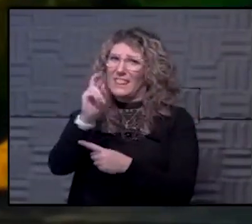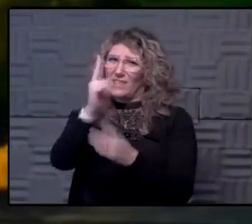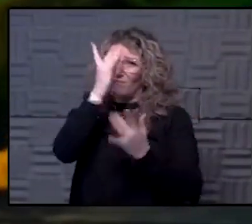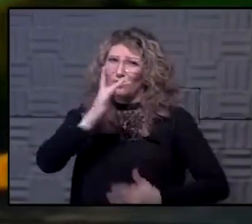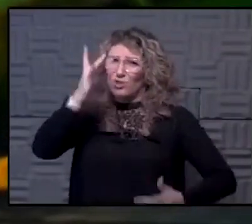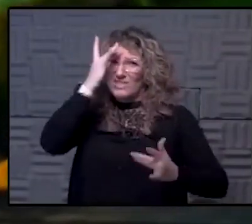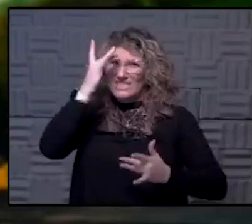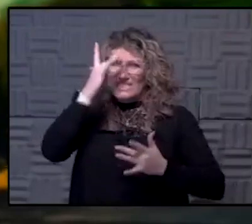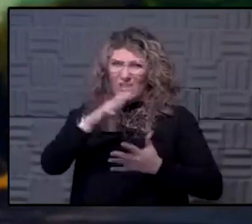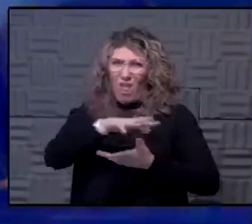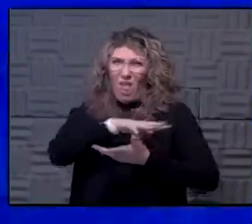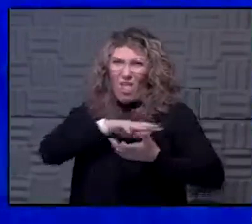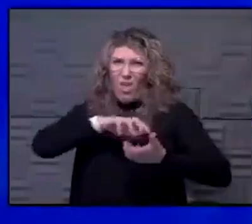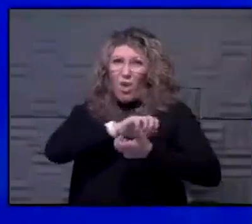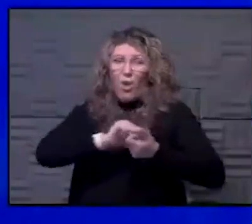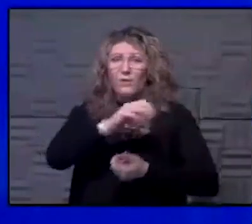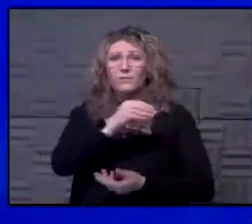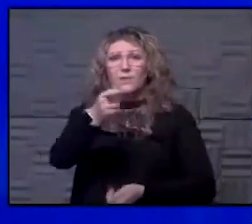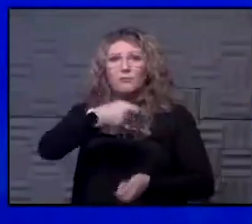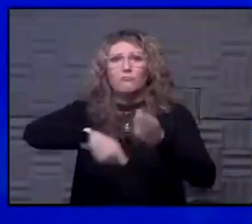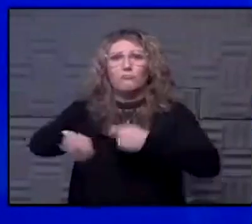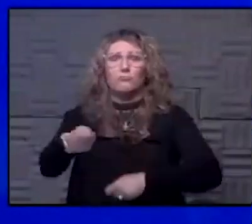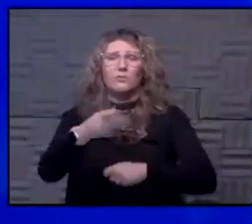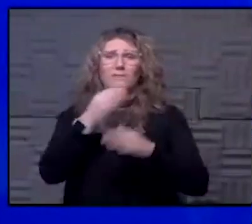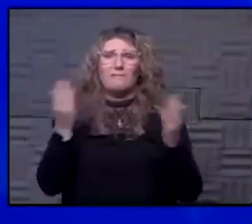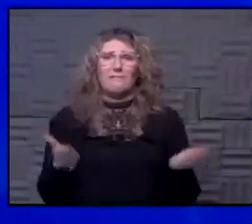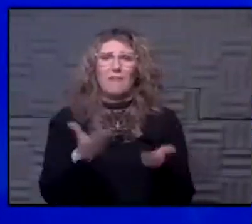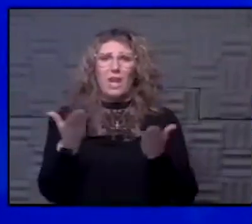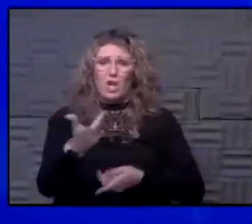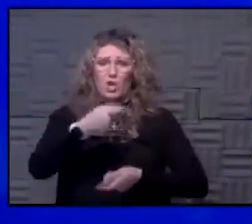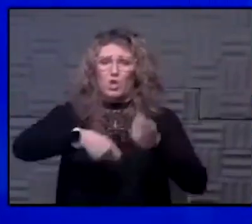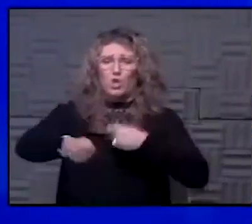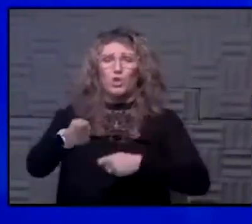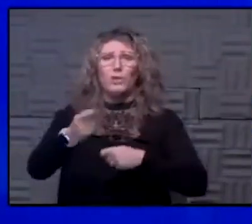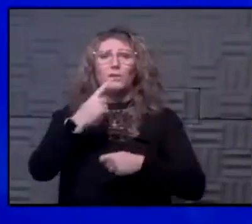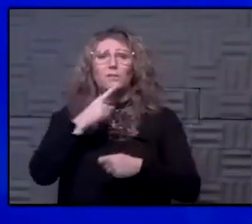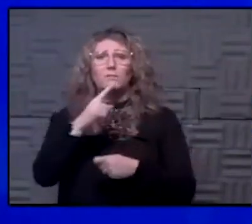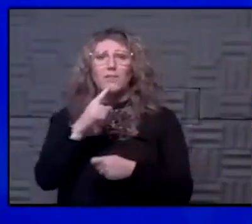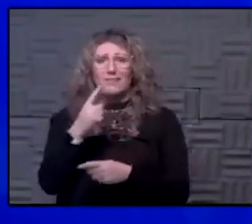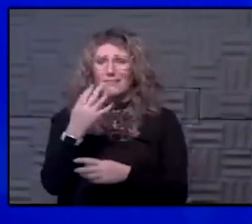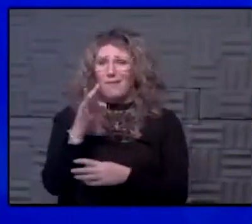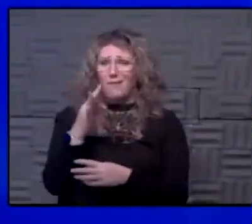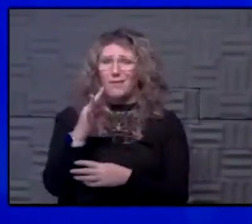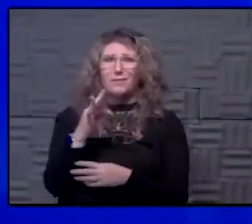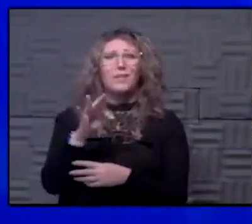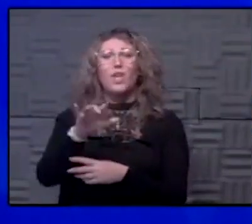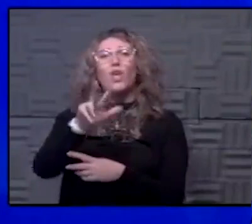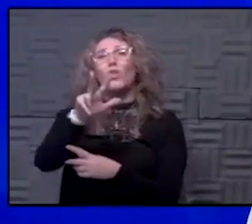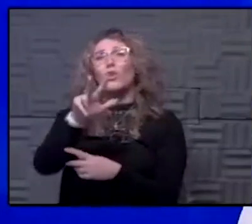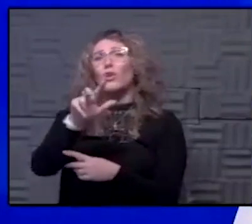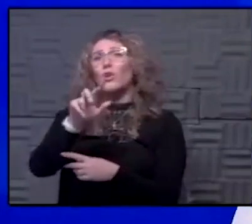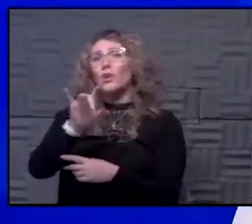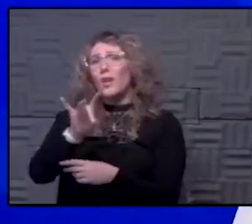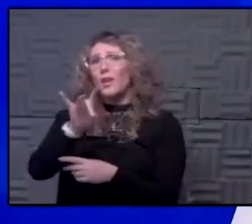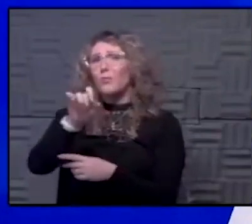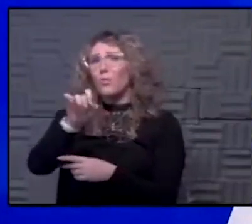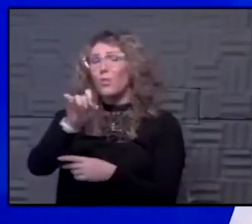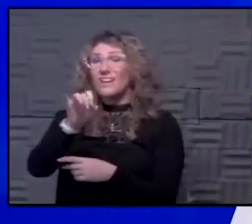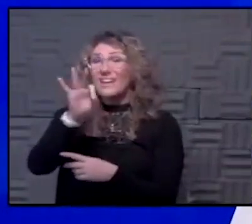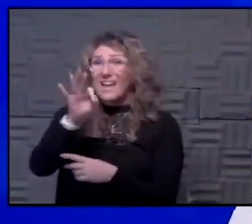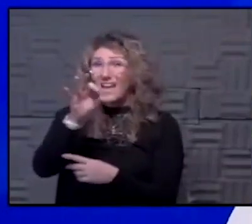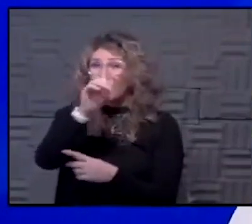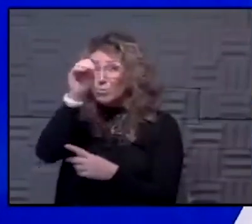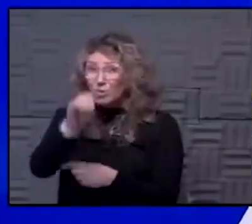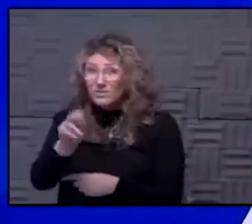and transplant. Here at the health system, alcoholic cirrhosis resulted in transplant in 2019 of 38.5%. It's up higher than